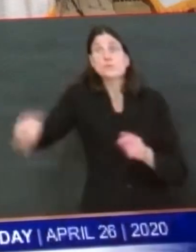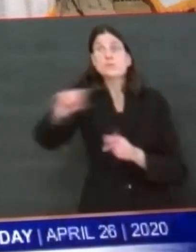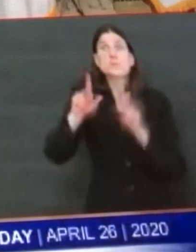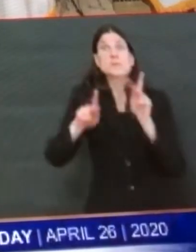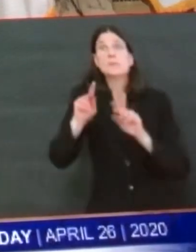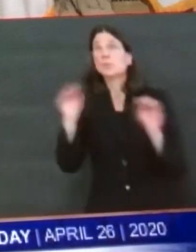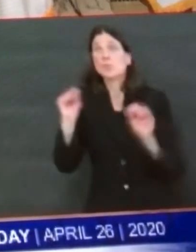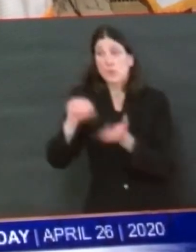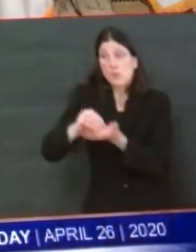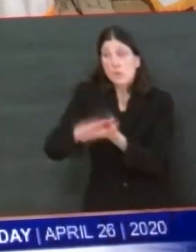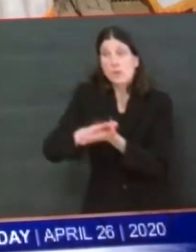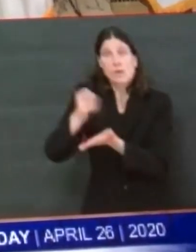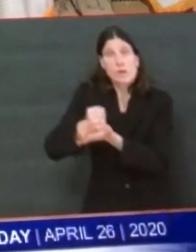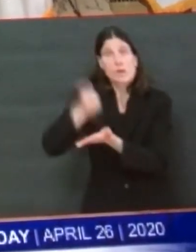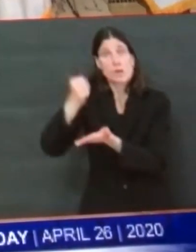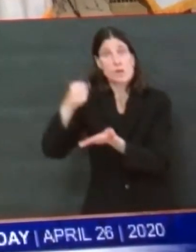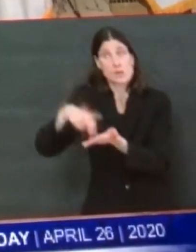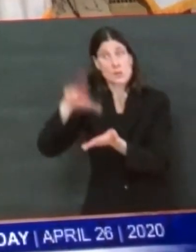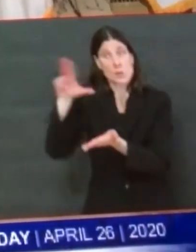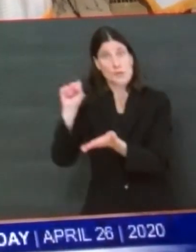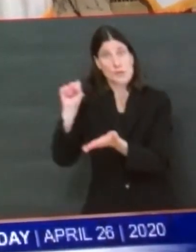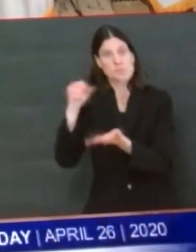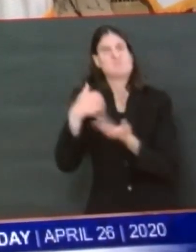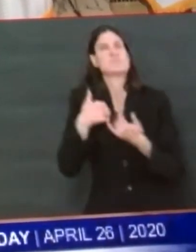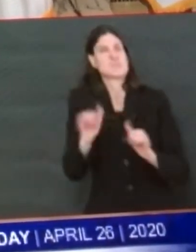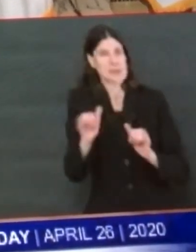huge distribution on